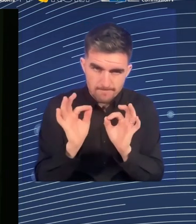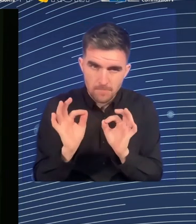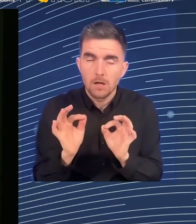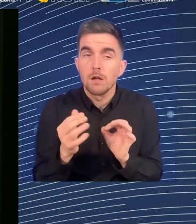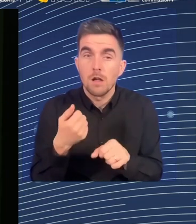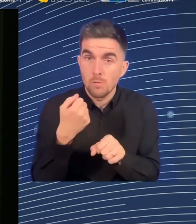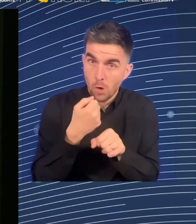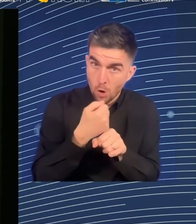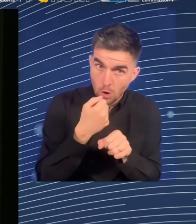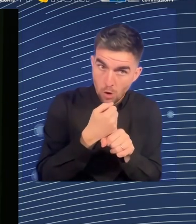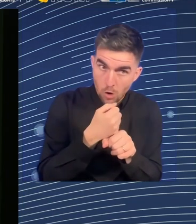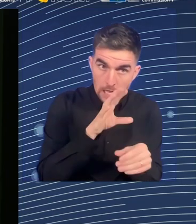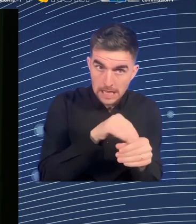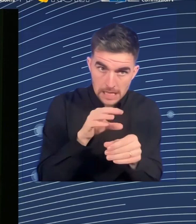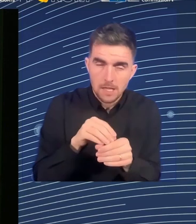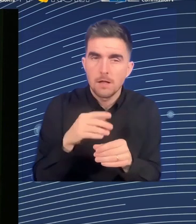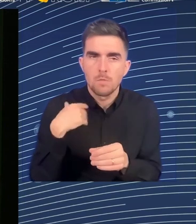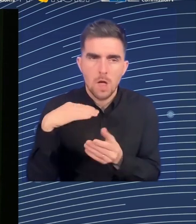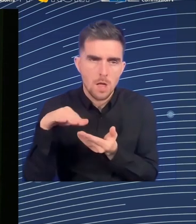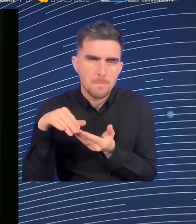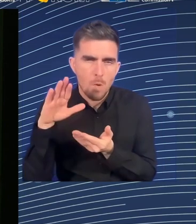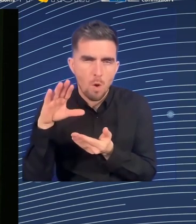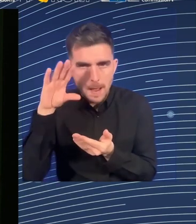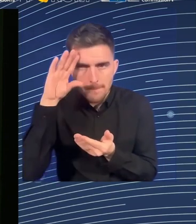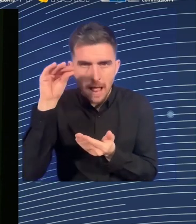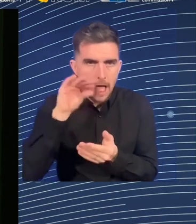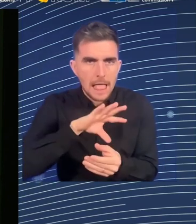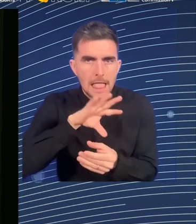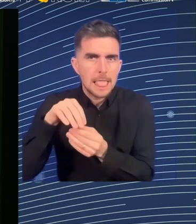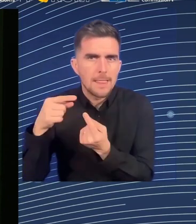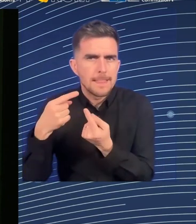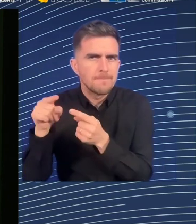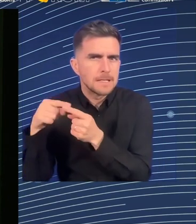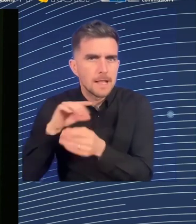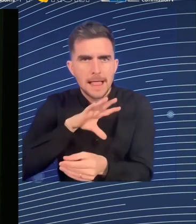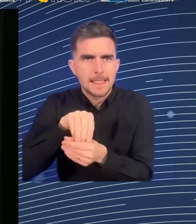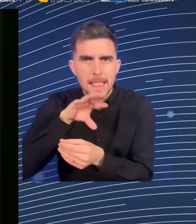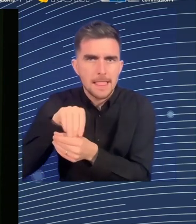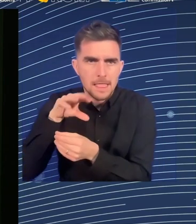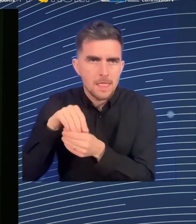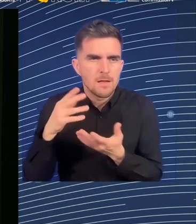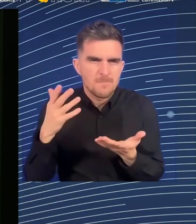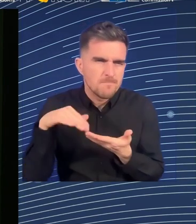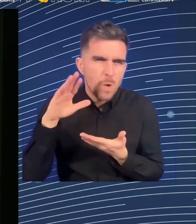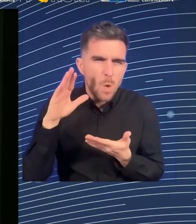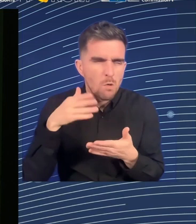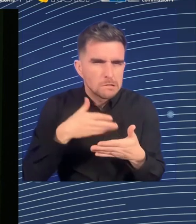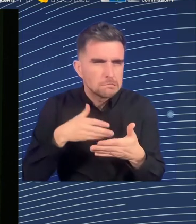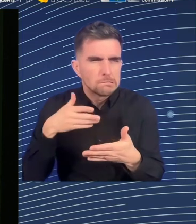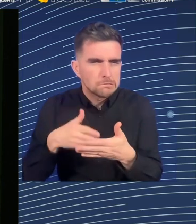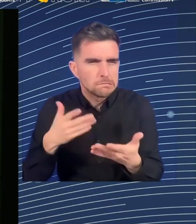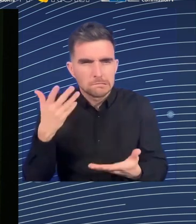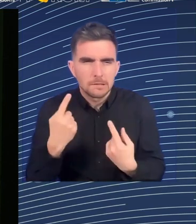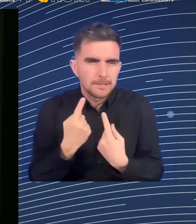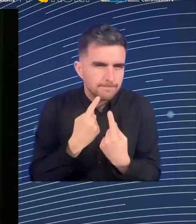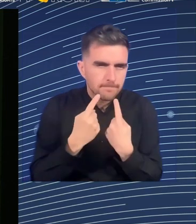mentioned in the presentation by colleagues, the working conditions are quite difficult in those sectors. They also usually are not so